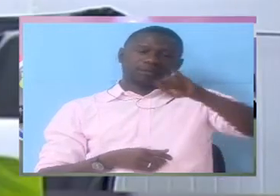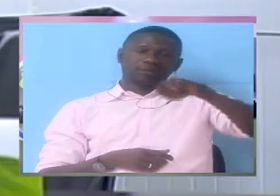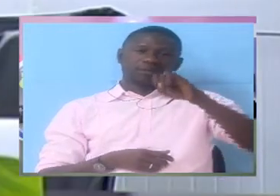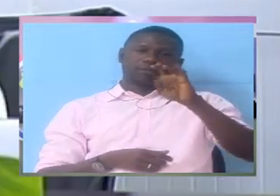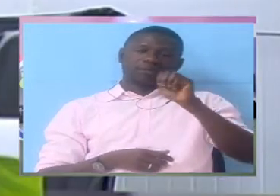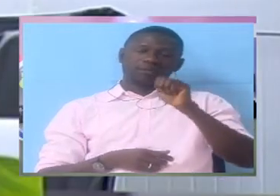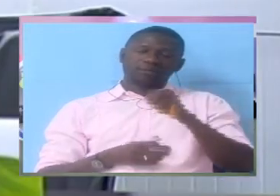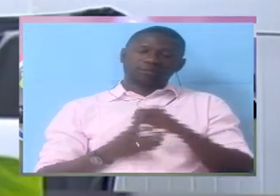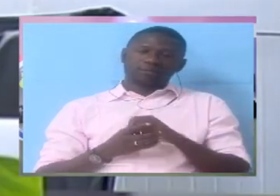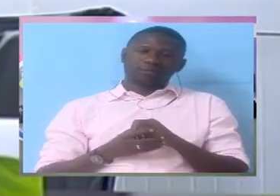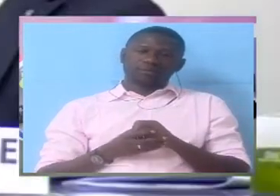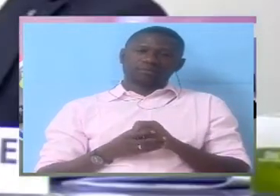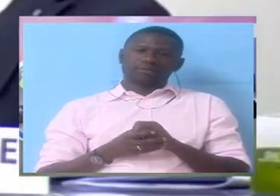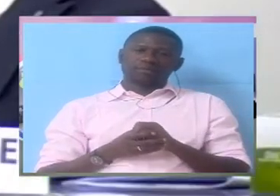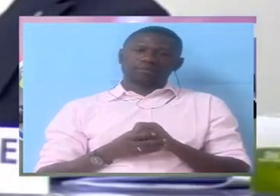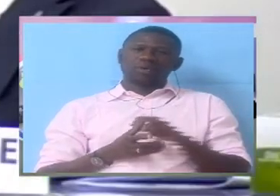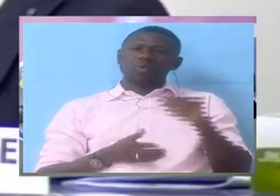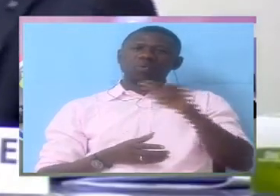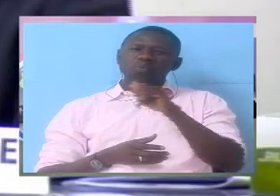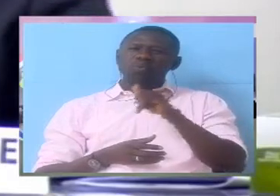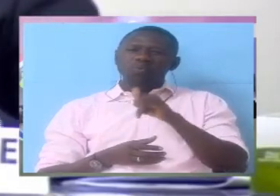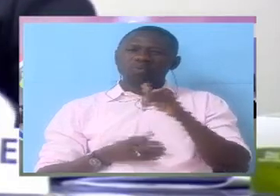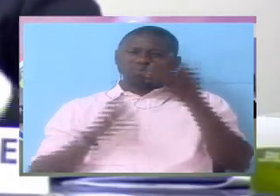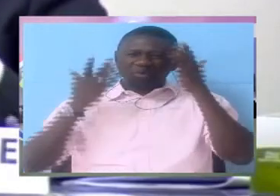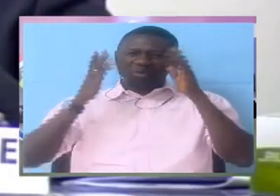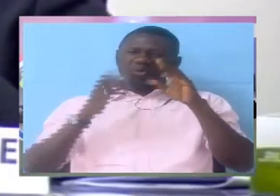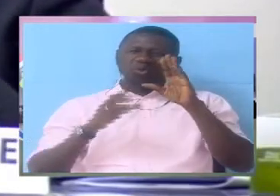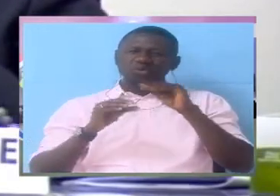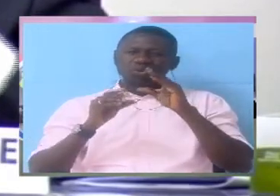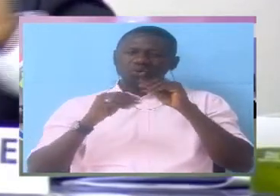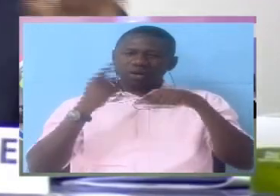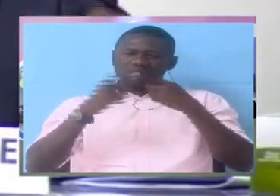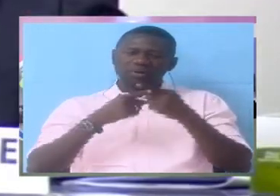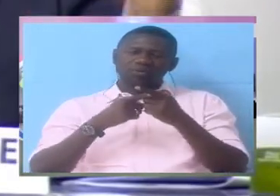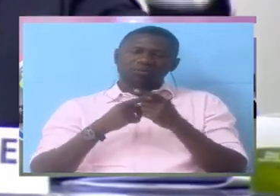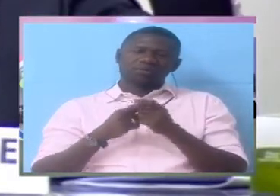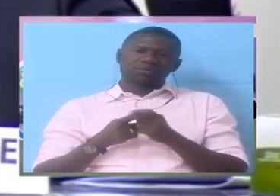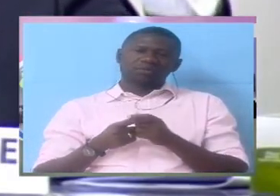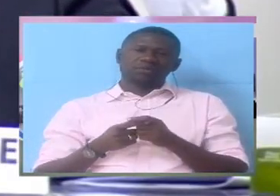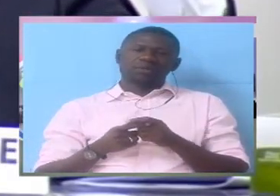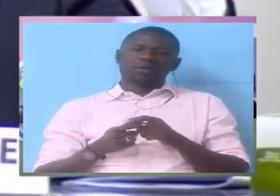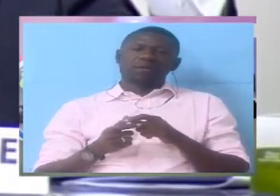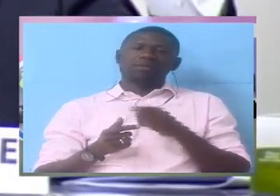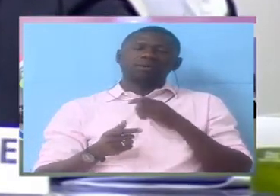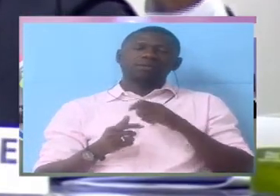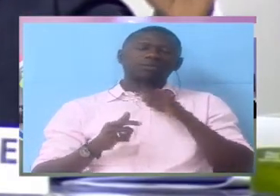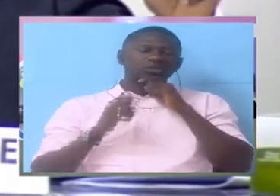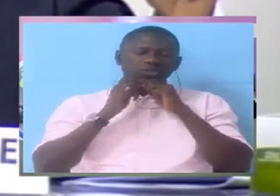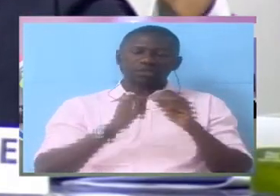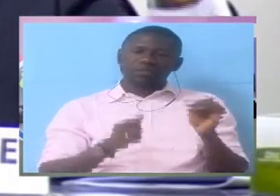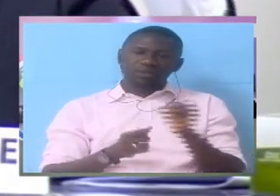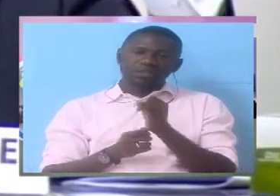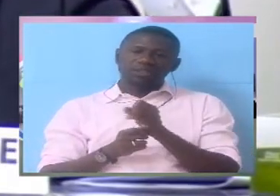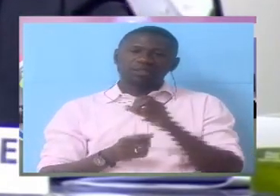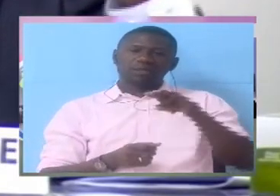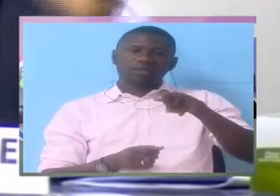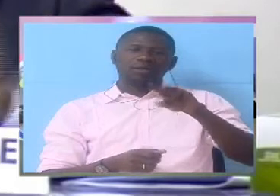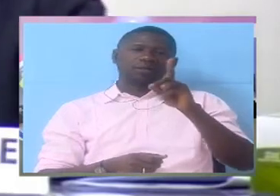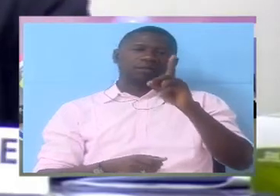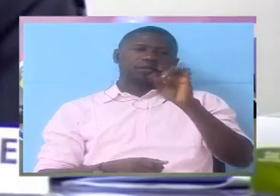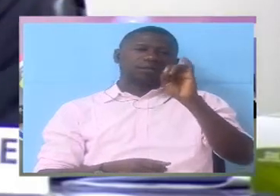about. Me Serin Digal la kumole foka. So in fact you're telling the commission that the torture of Serin Digal